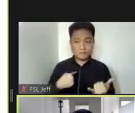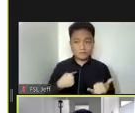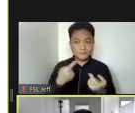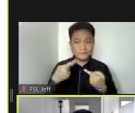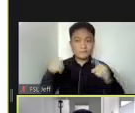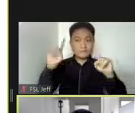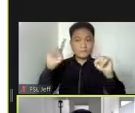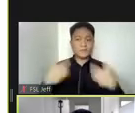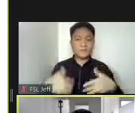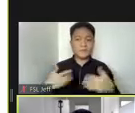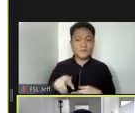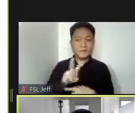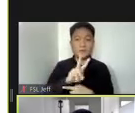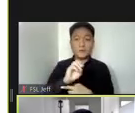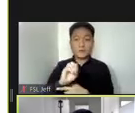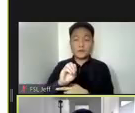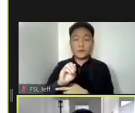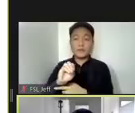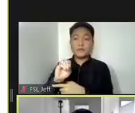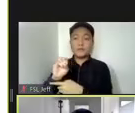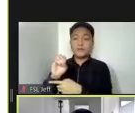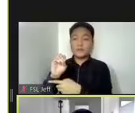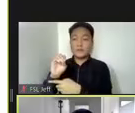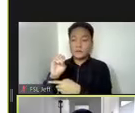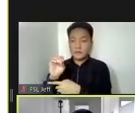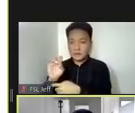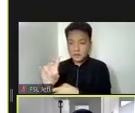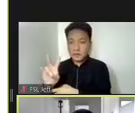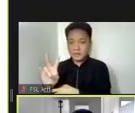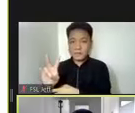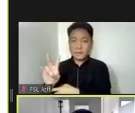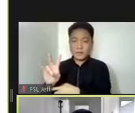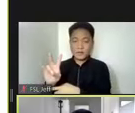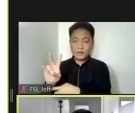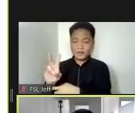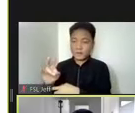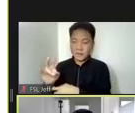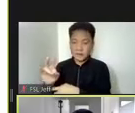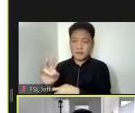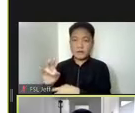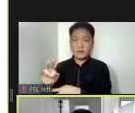the new face of Alaksan. Next slide.